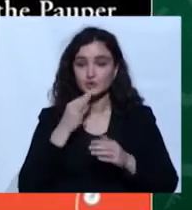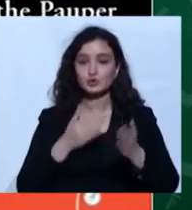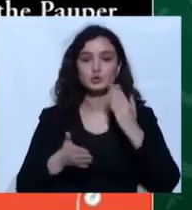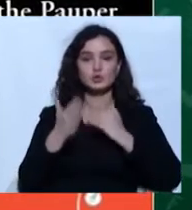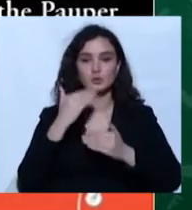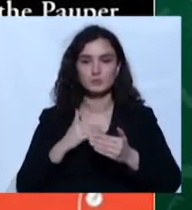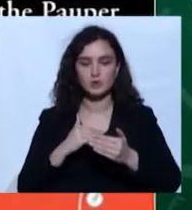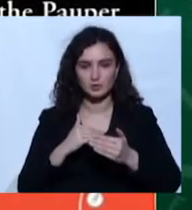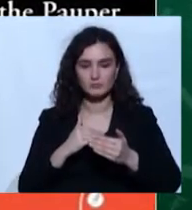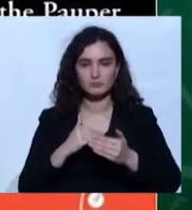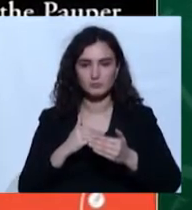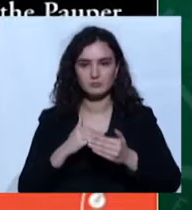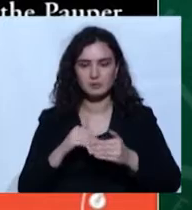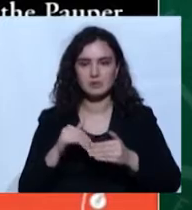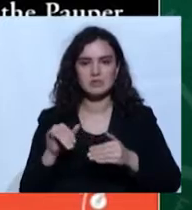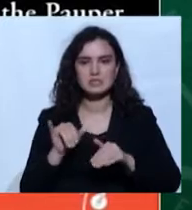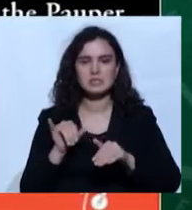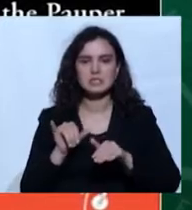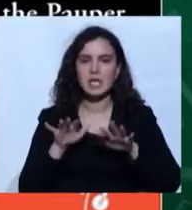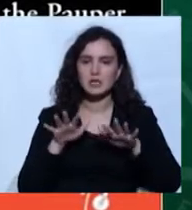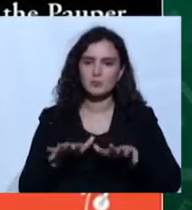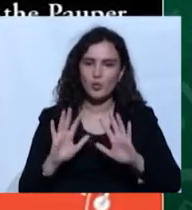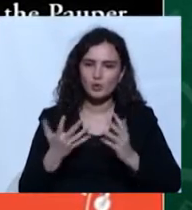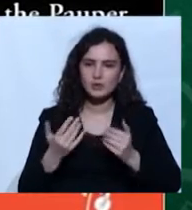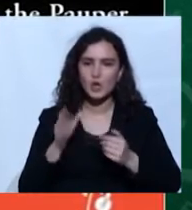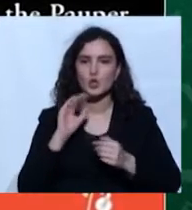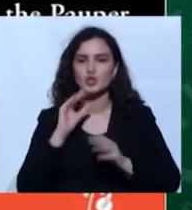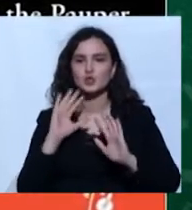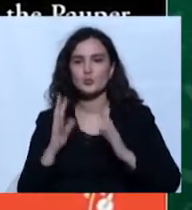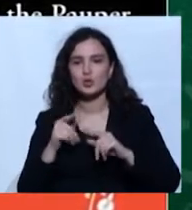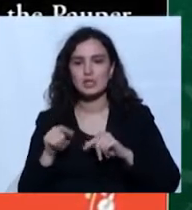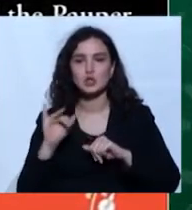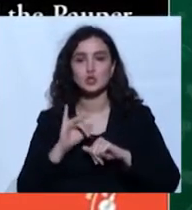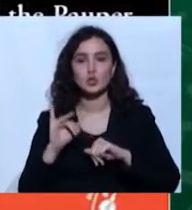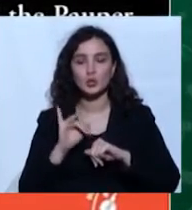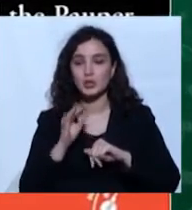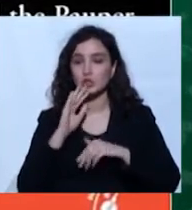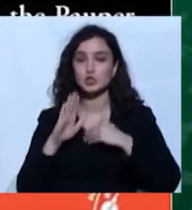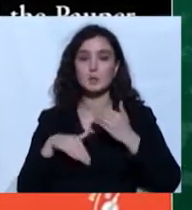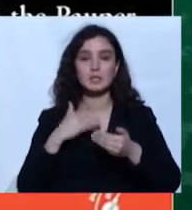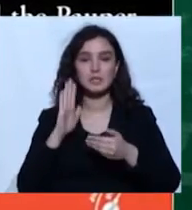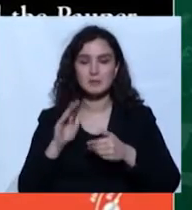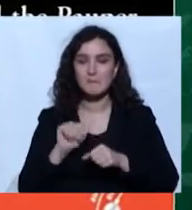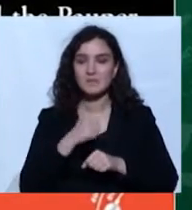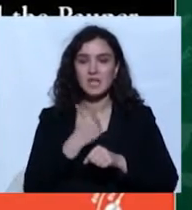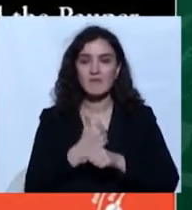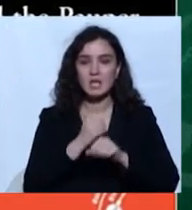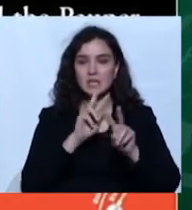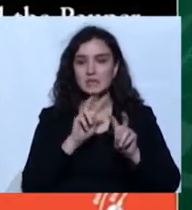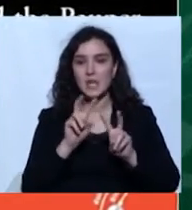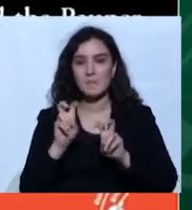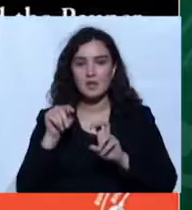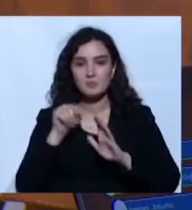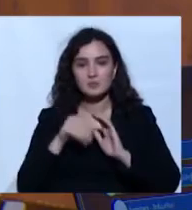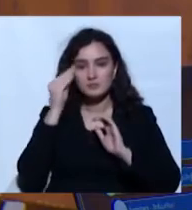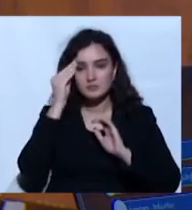ahead. Then we'll look at the setting, otherwise known as the when and where. And from there, we will look at some